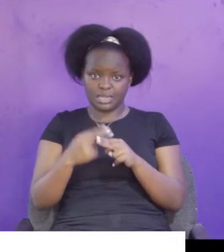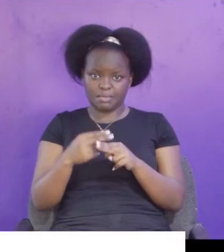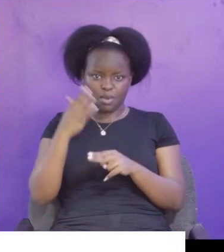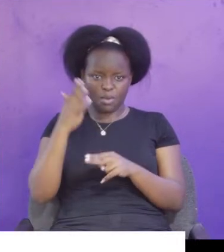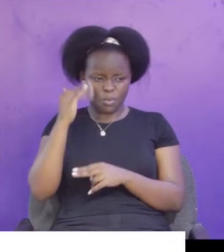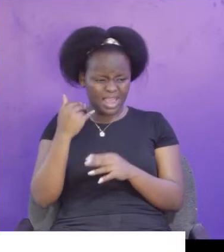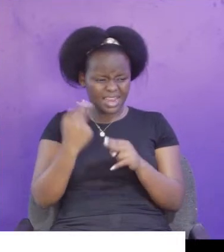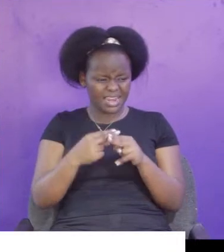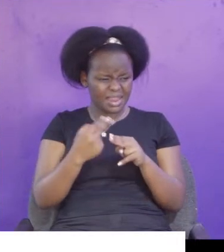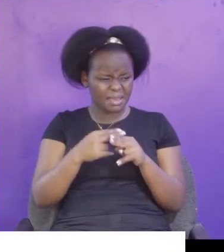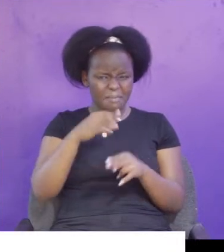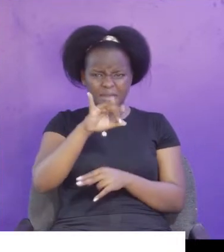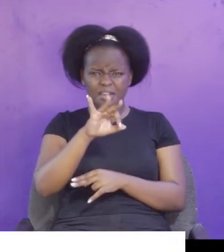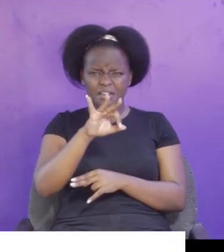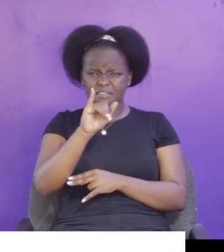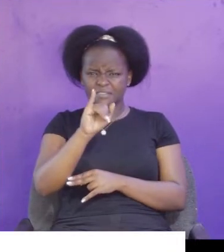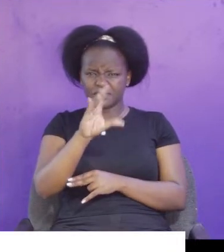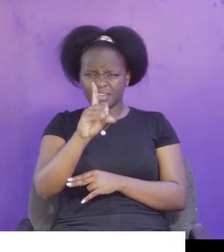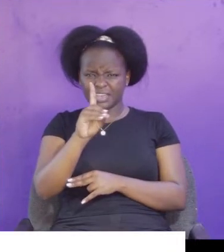Fidel?